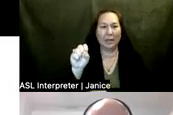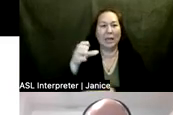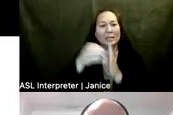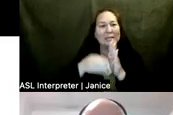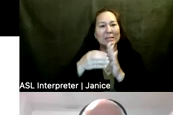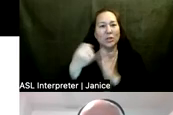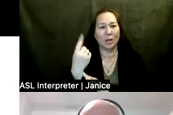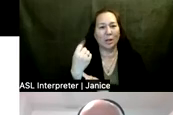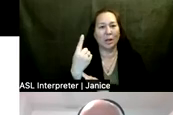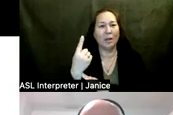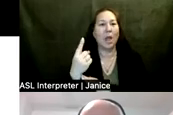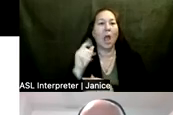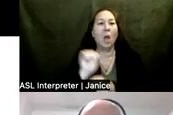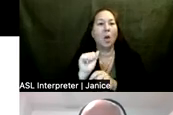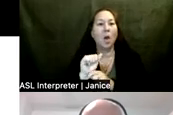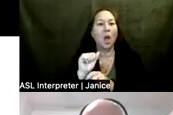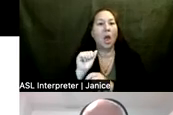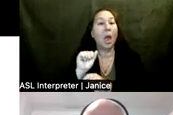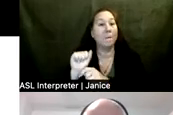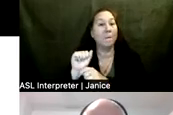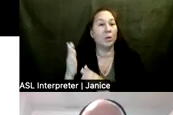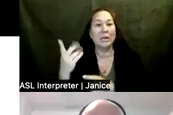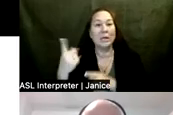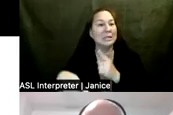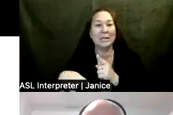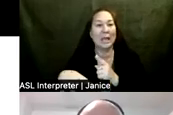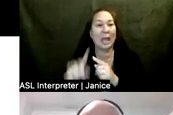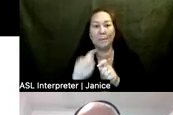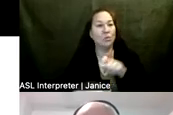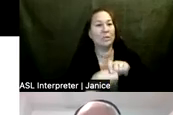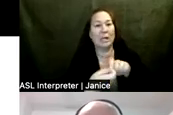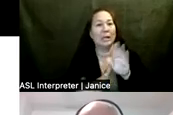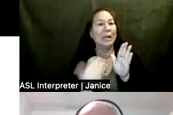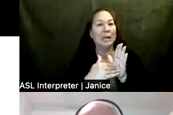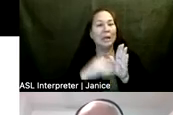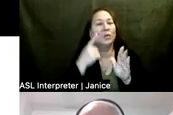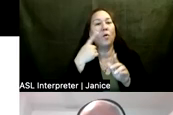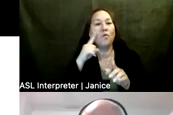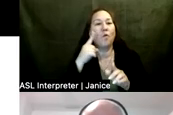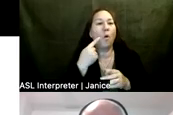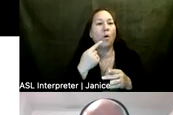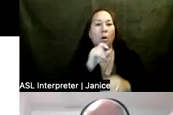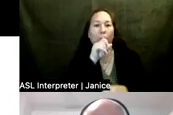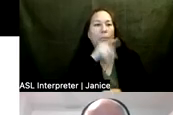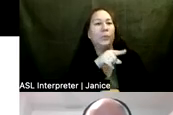complaint. Examples of an adverse action that might be taken for retaliating against an employee: